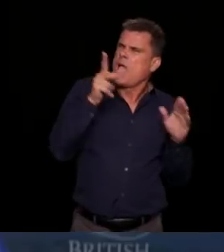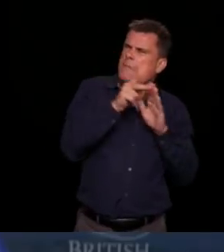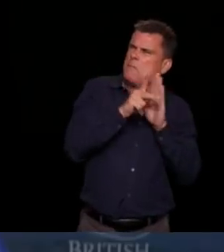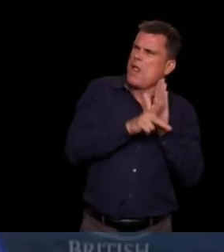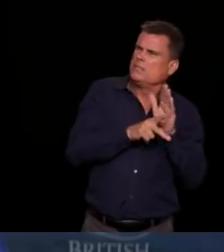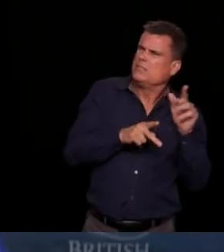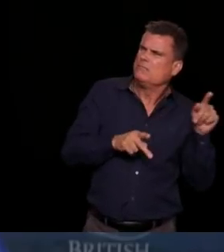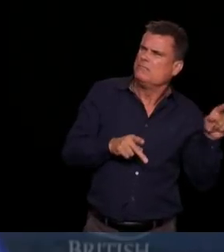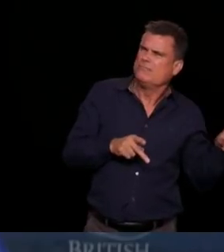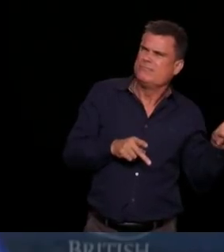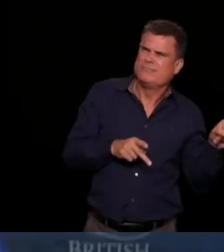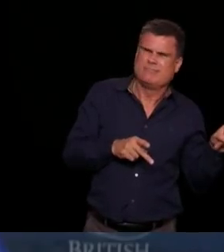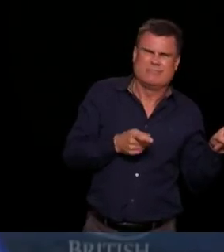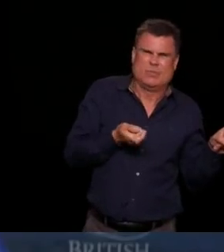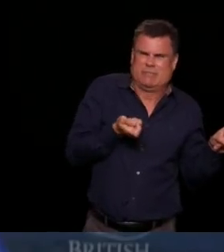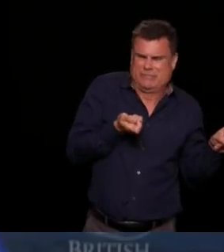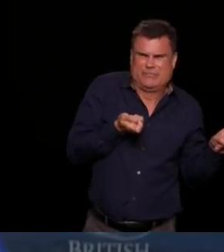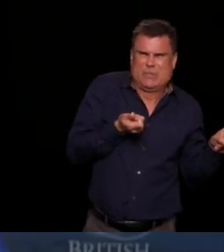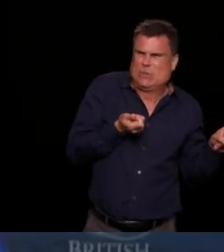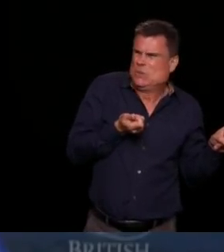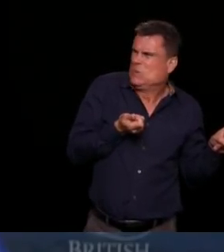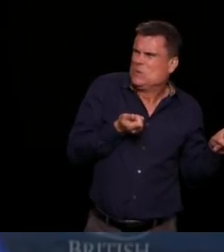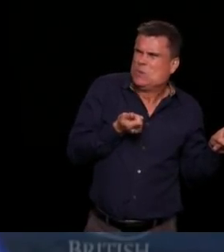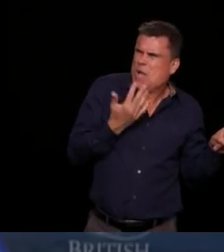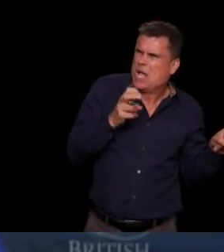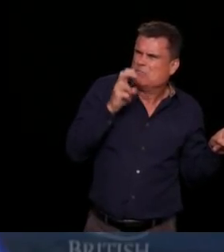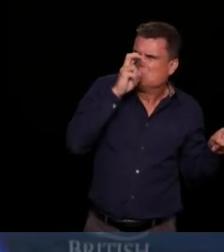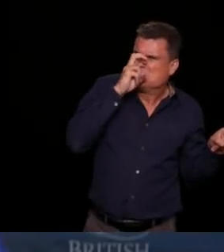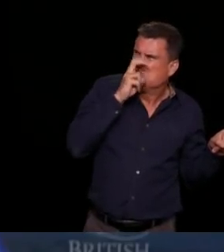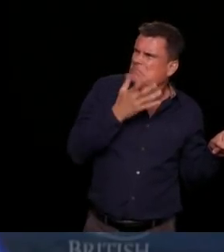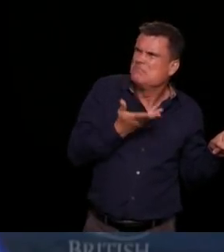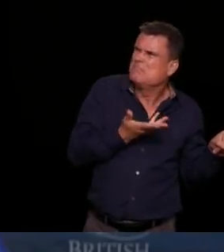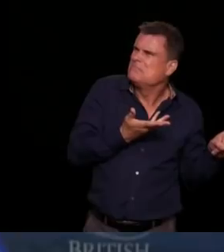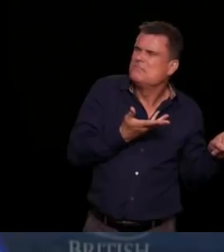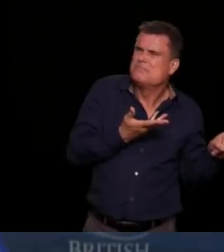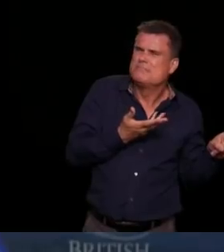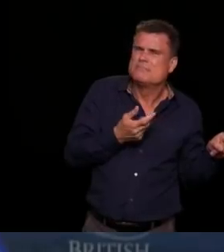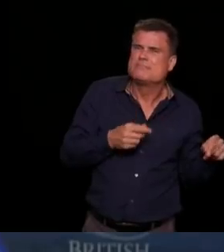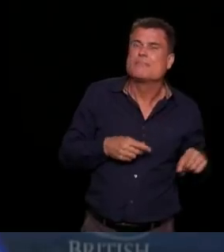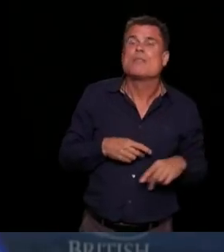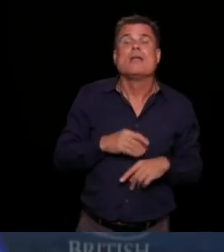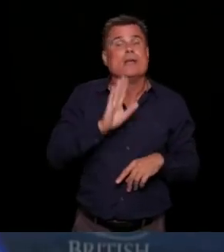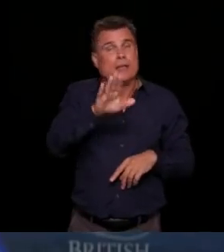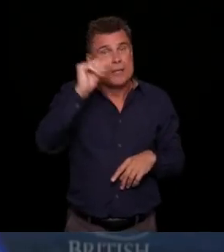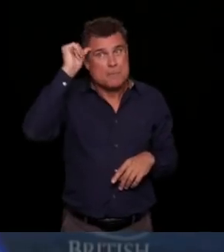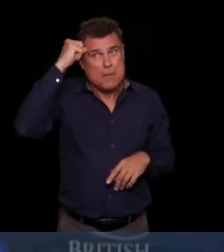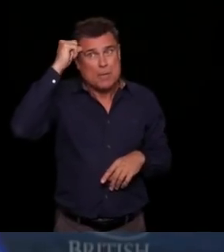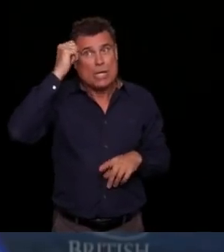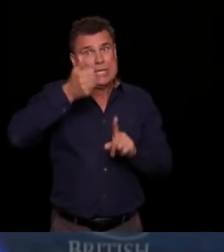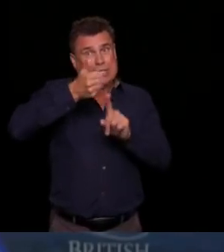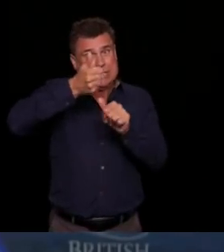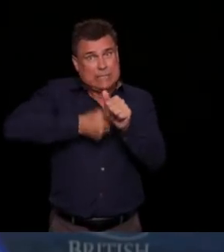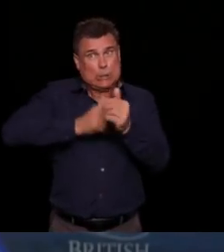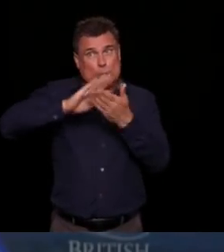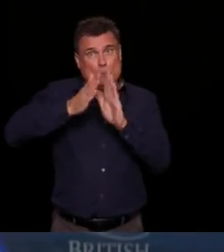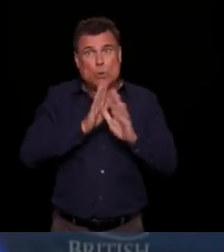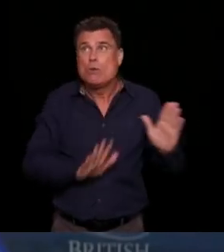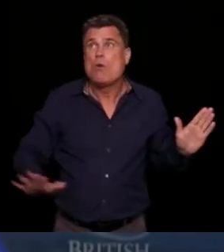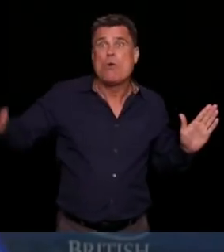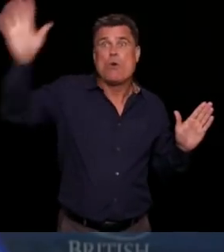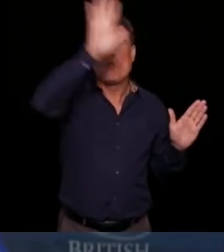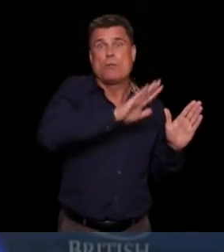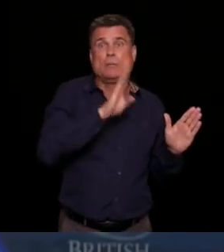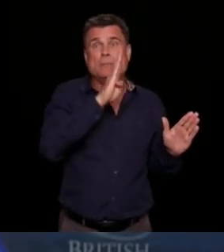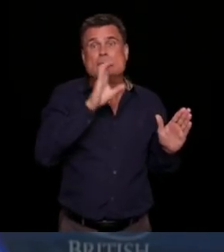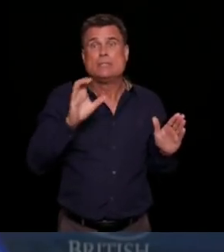are similar to other jurisdictions? This is partly because you should remember that different communities have different levels of vulnerability. And while we haven't seen